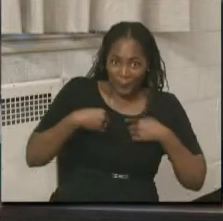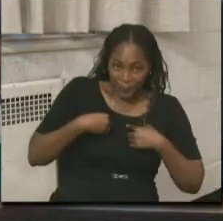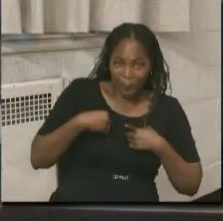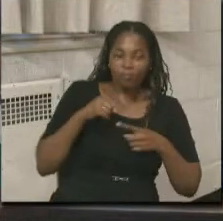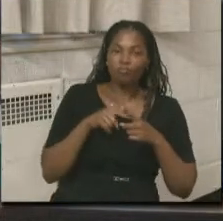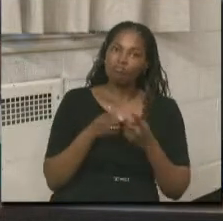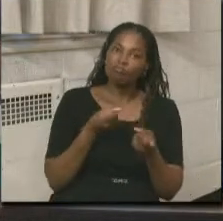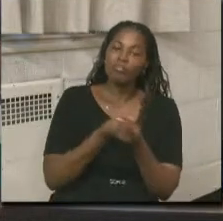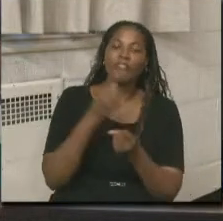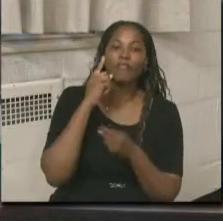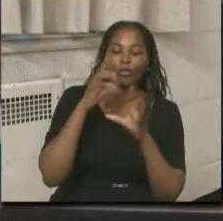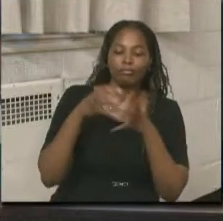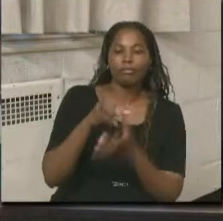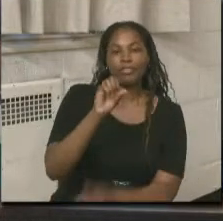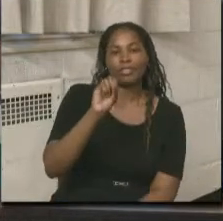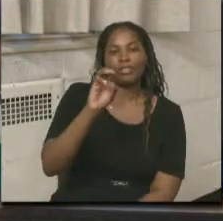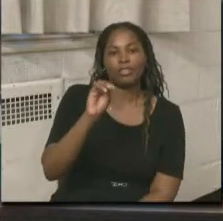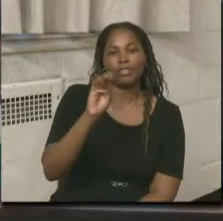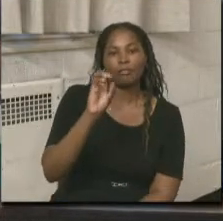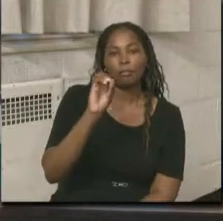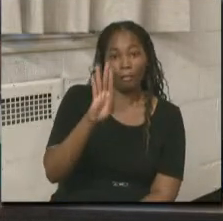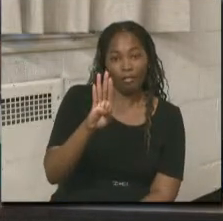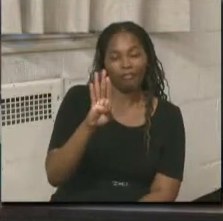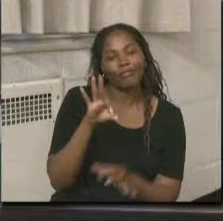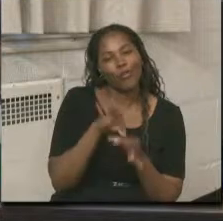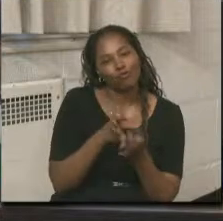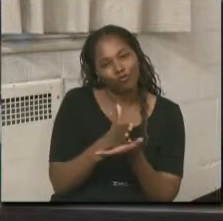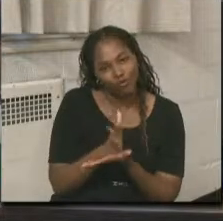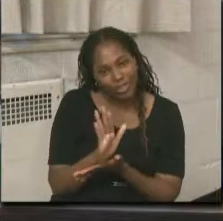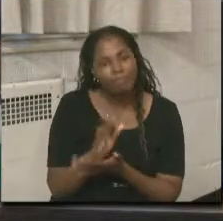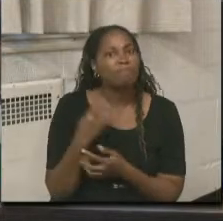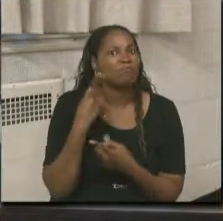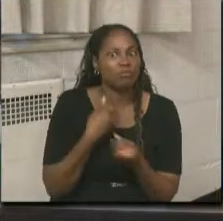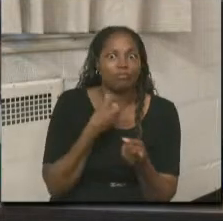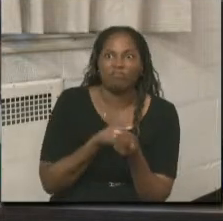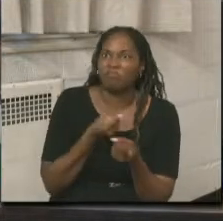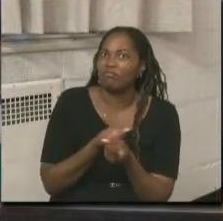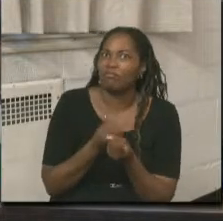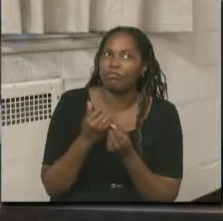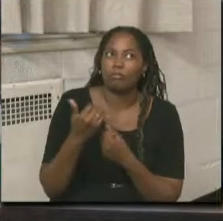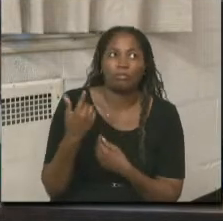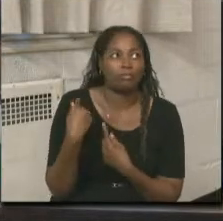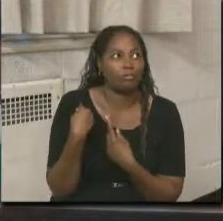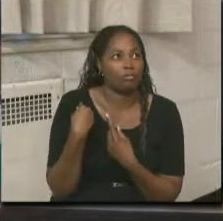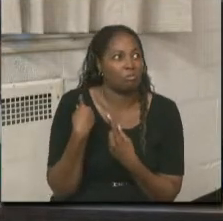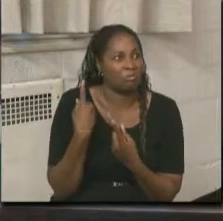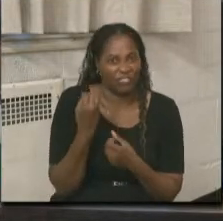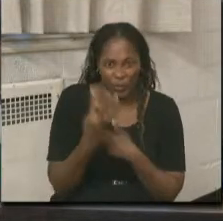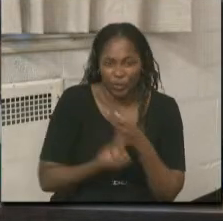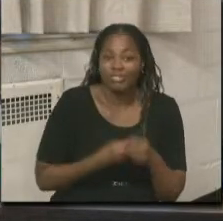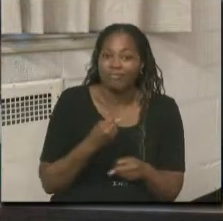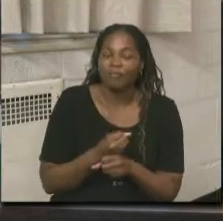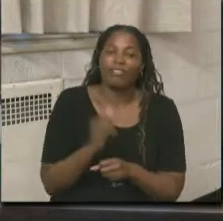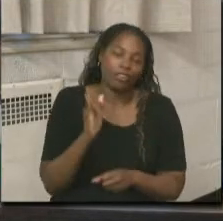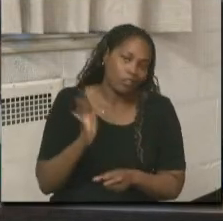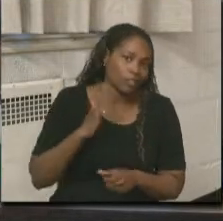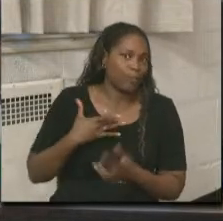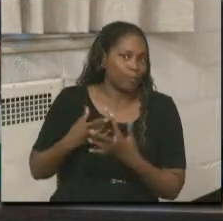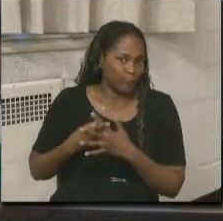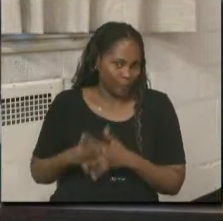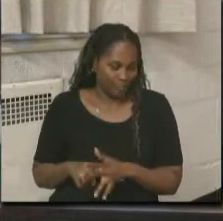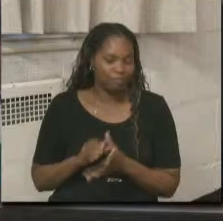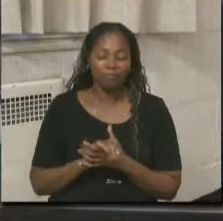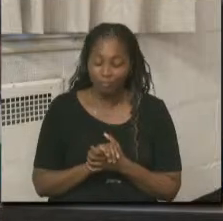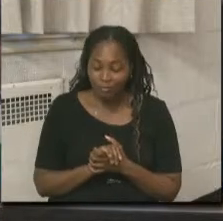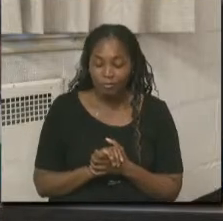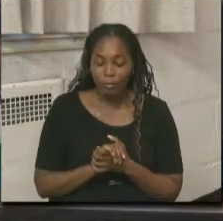voting rights. And this was back in like 2020, y'all. So we've been advocating for a few years, maybe even longer than that, but that's when I got started in it.